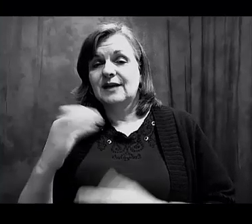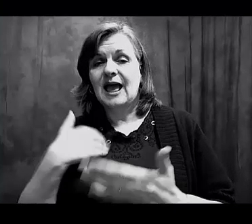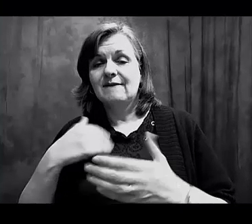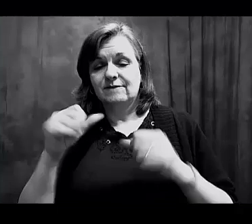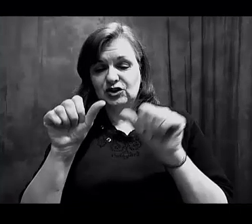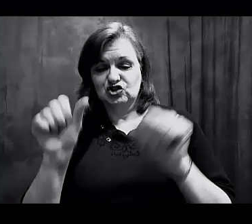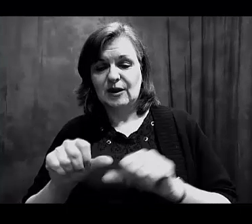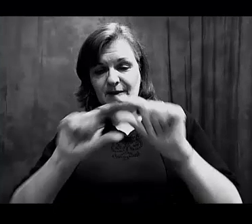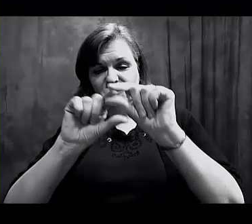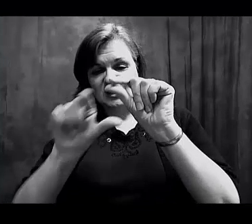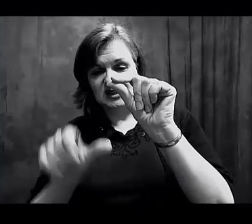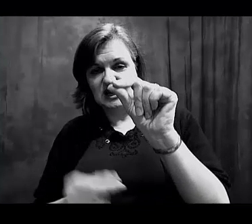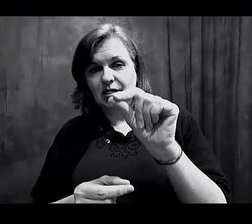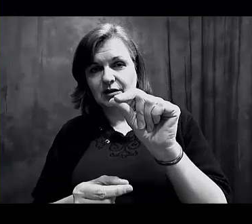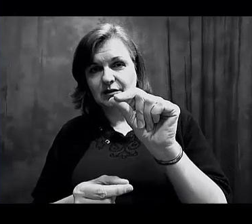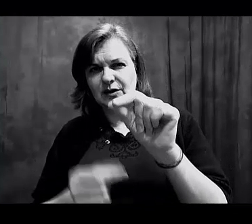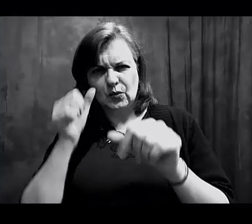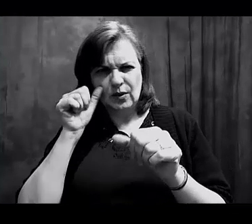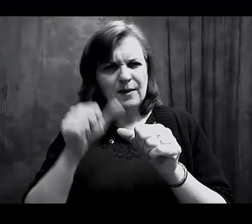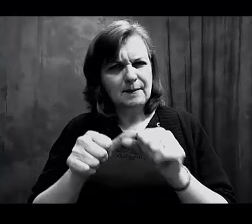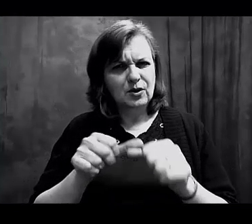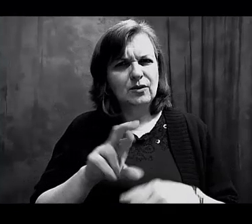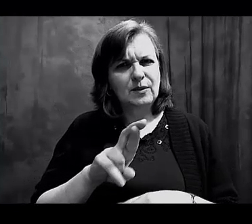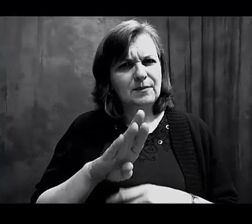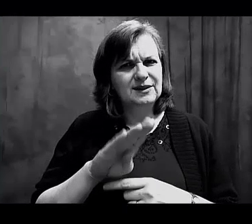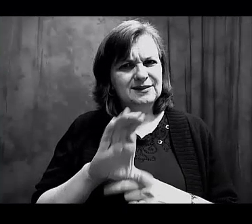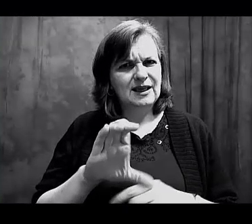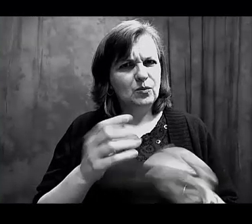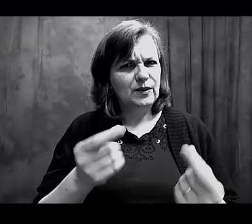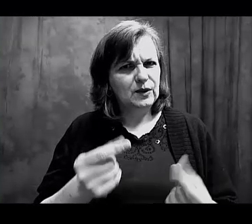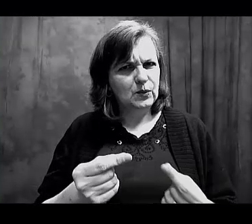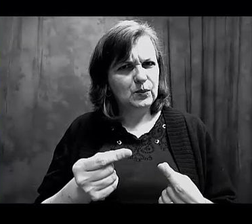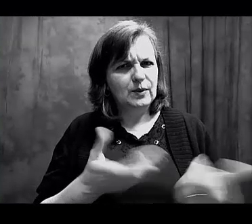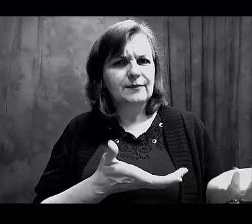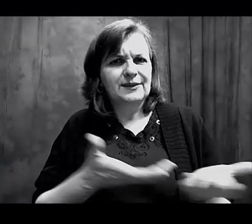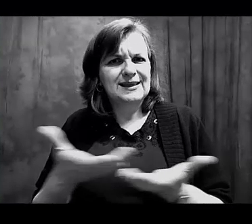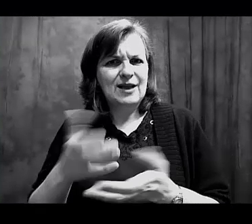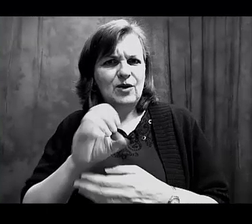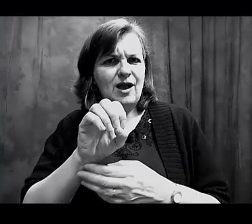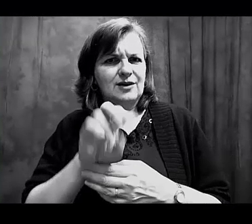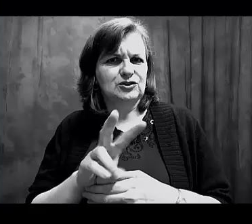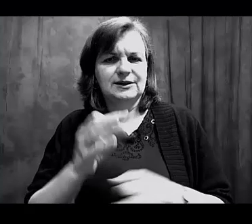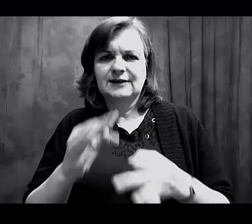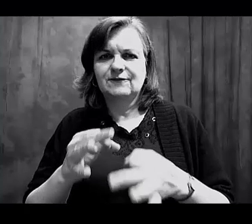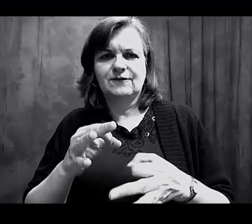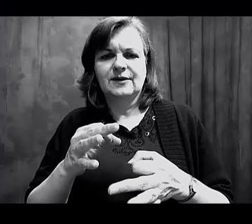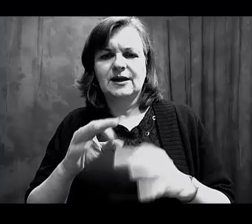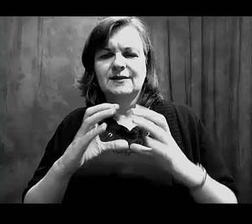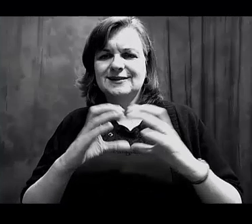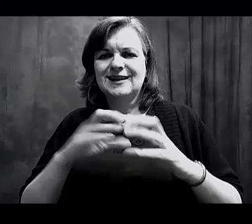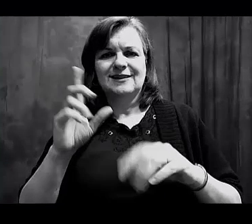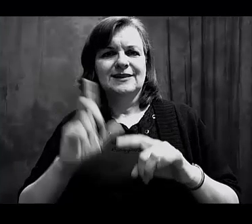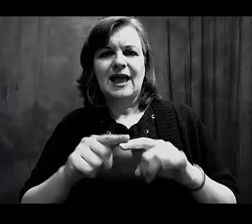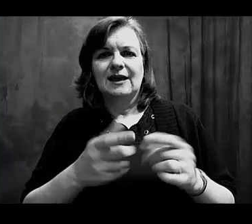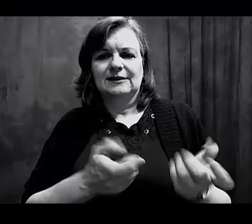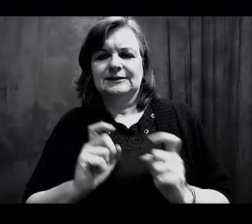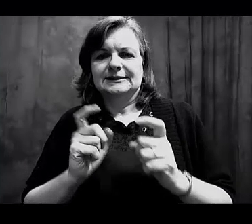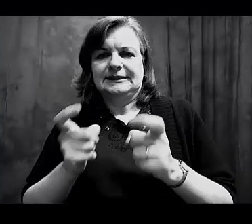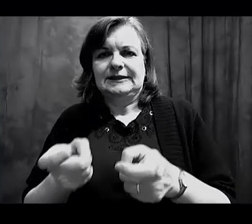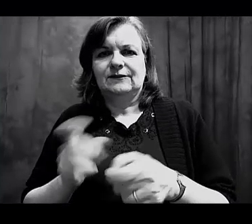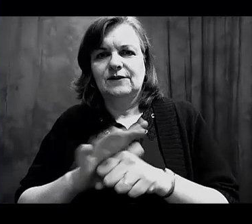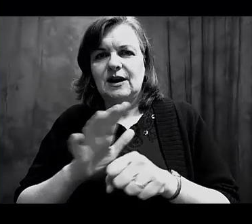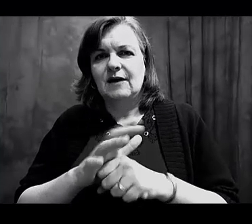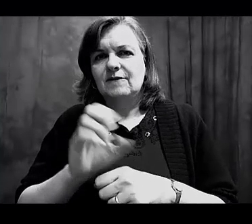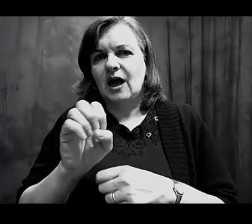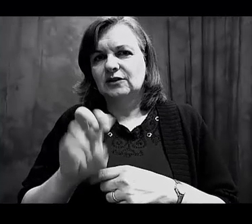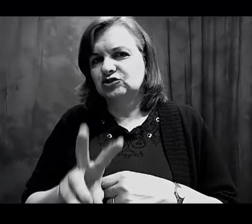oxygen. If it can't deliver oxygen because it's the wrong shape, you end up with all